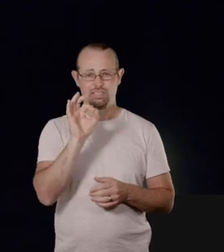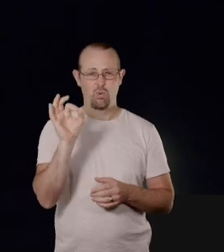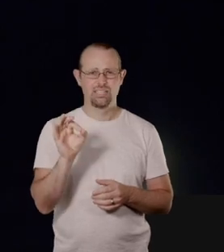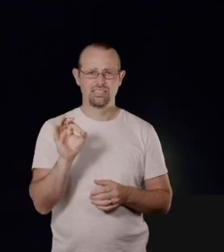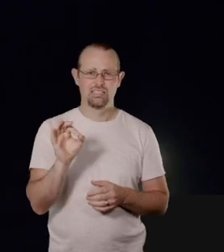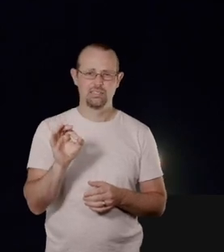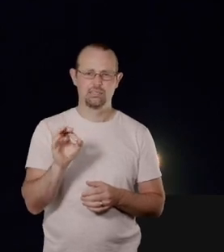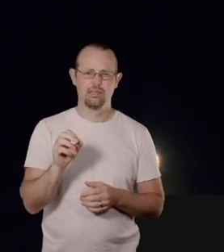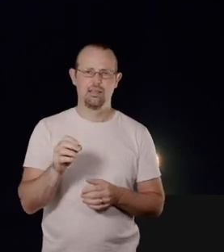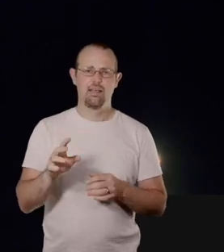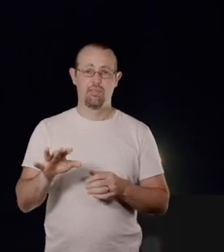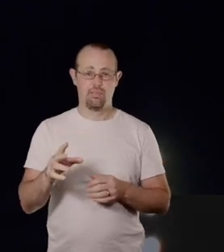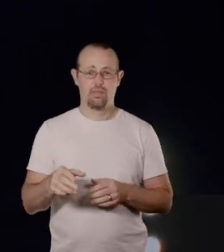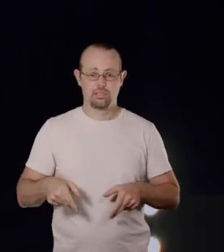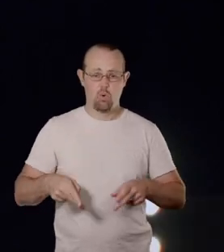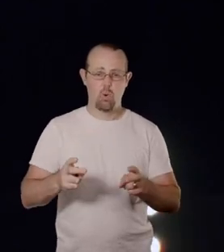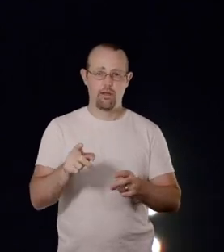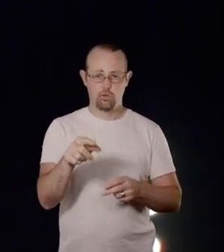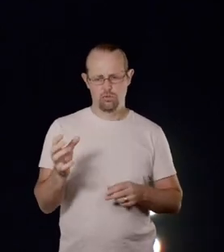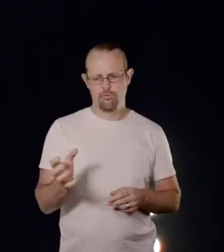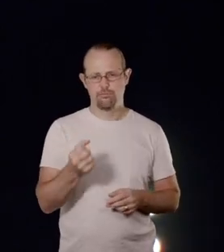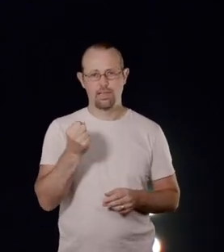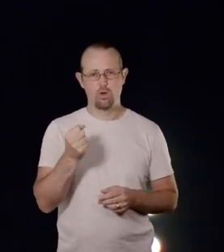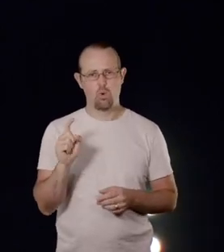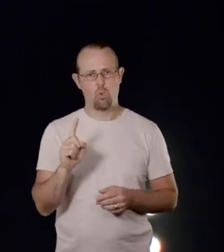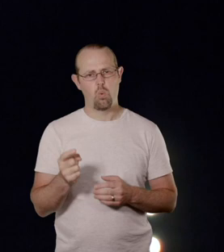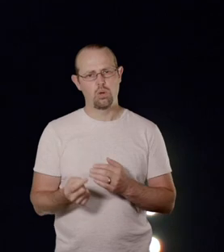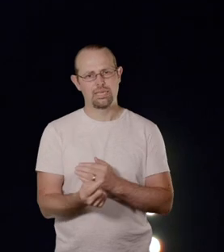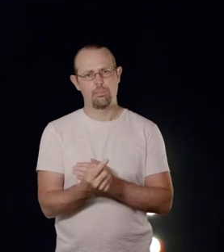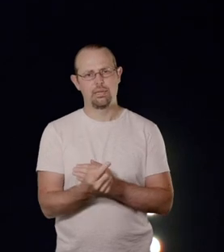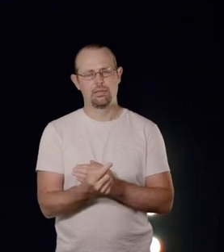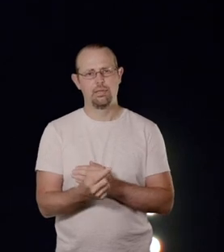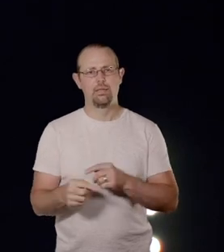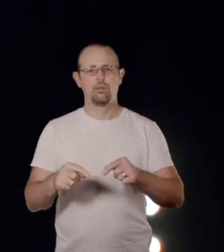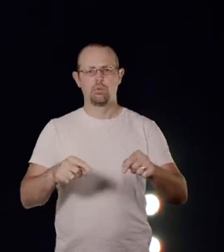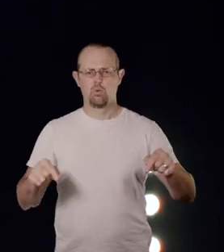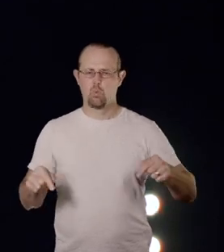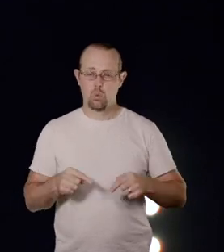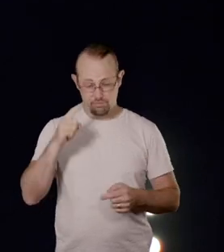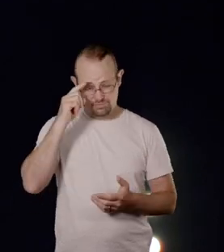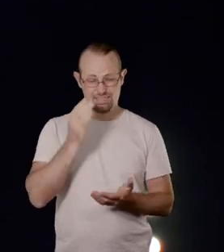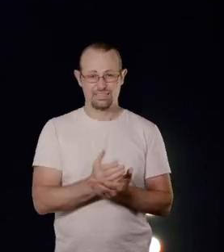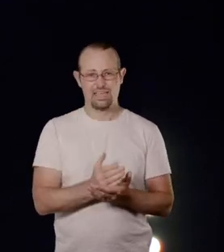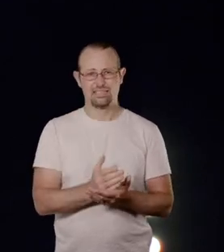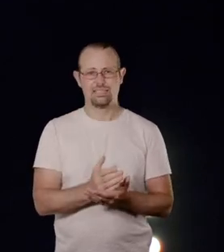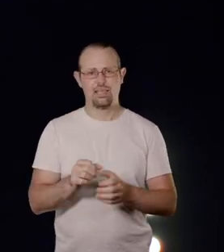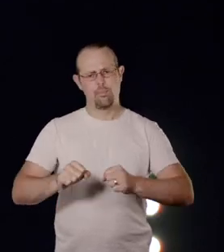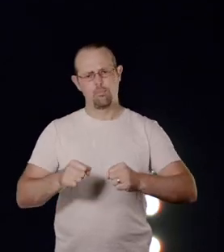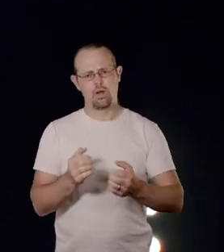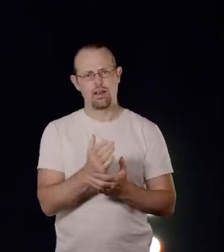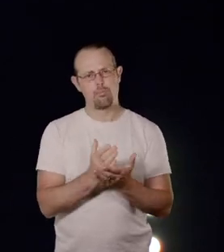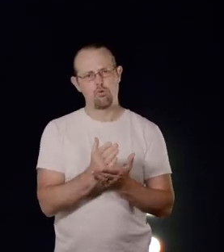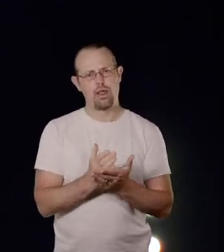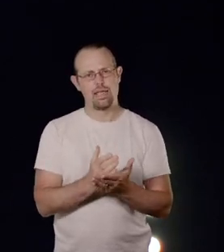There's a way through for you to find out what's going on. But we've placed the breaking of bread into a daily routine now, and we're doing